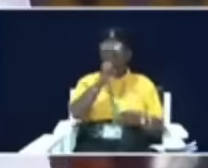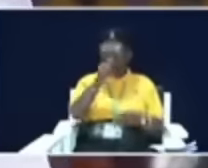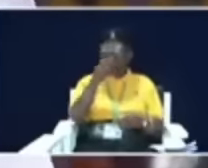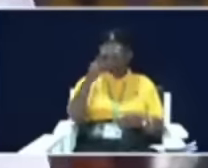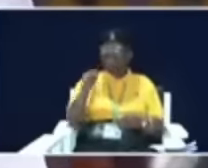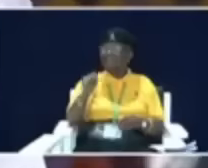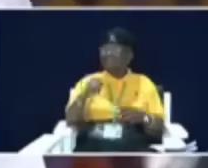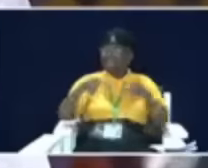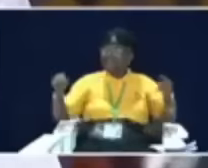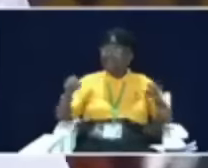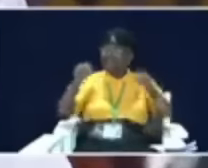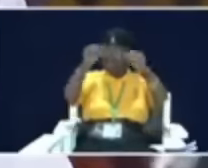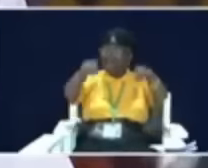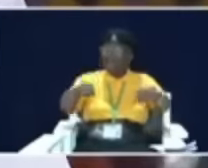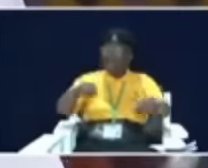future.